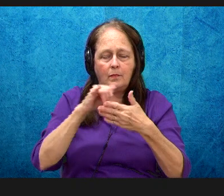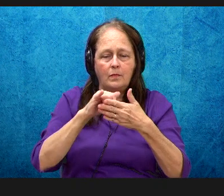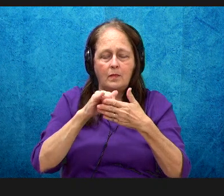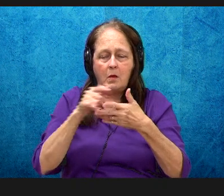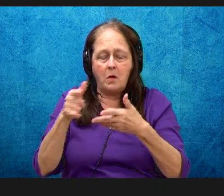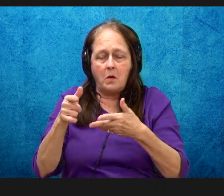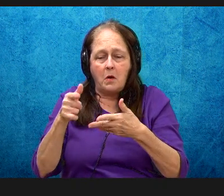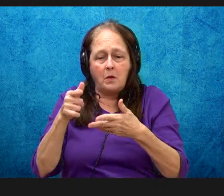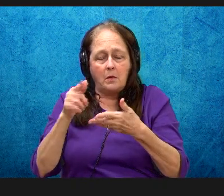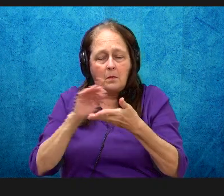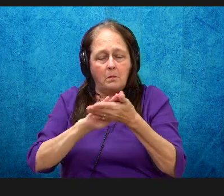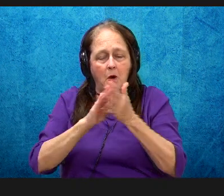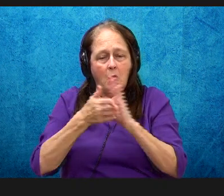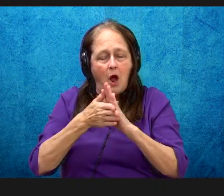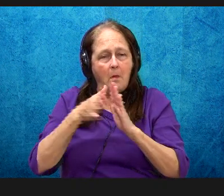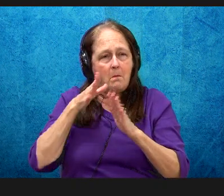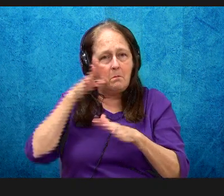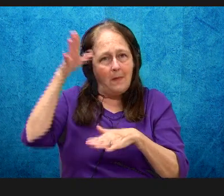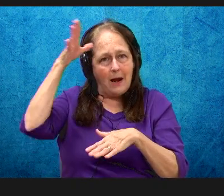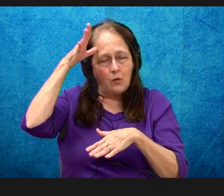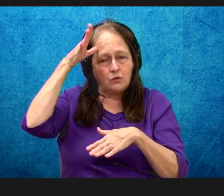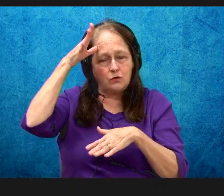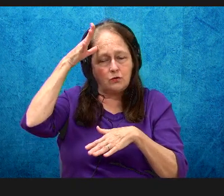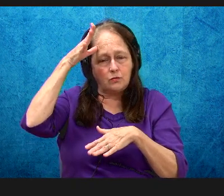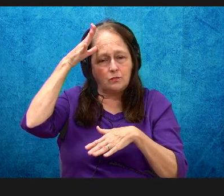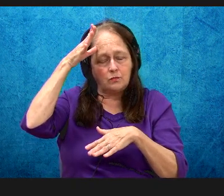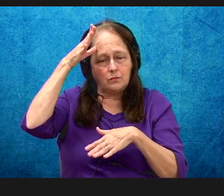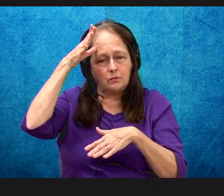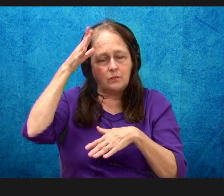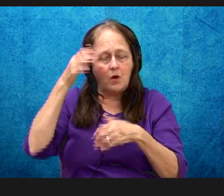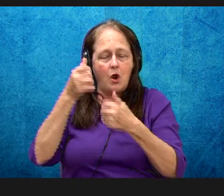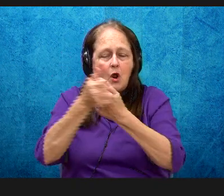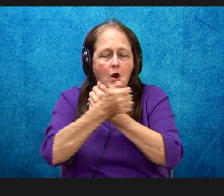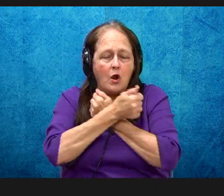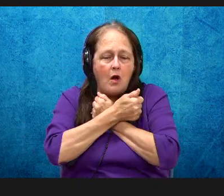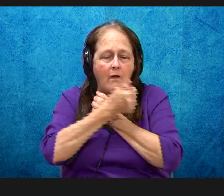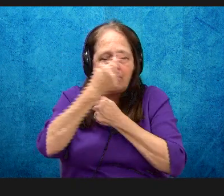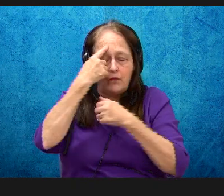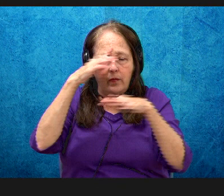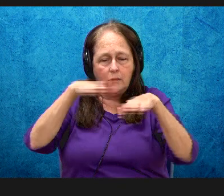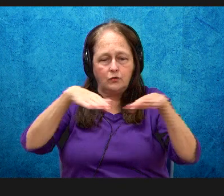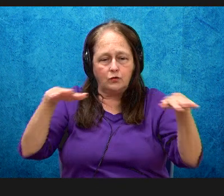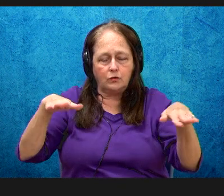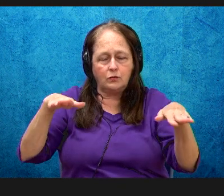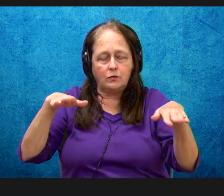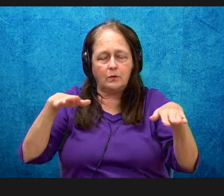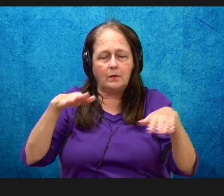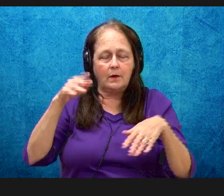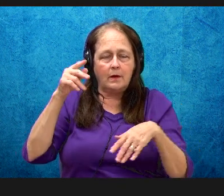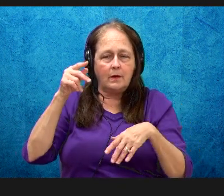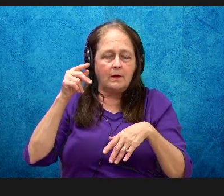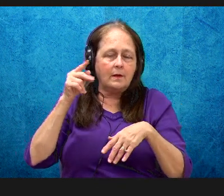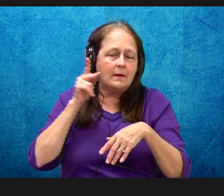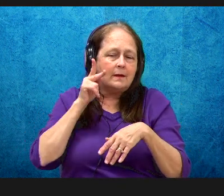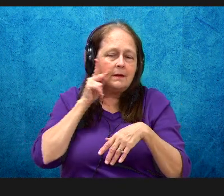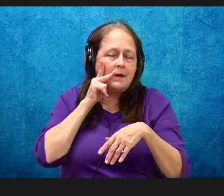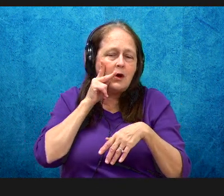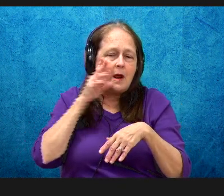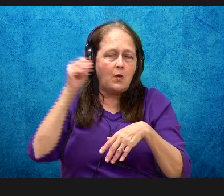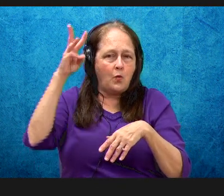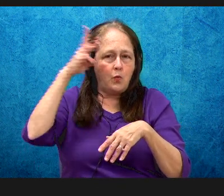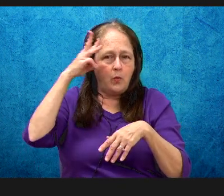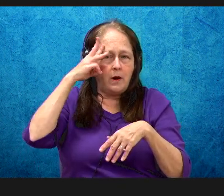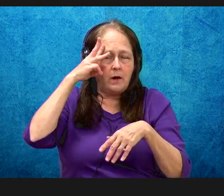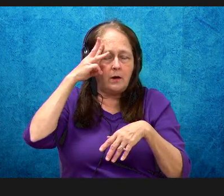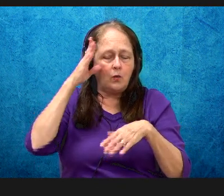parents. That's odd. Their love for their children is evident. Karen and William are great parents who